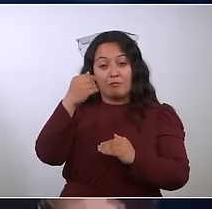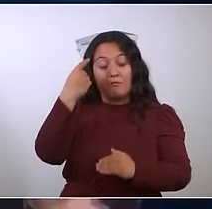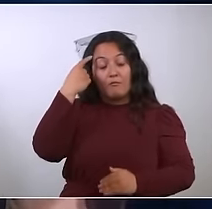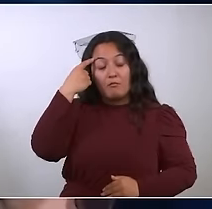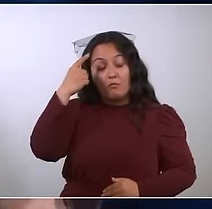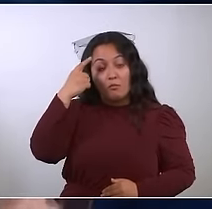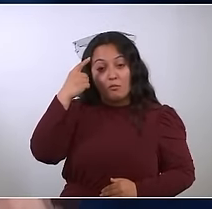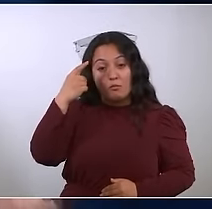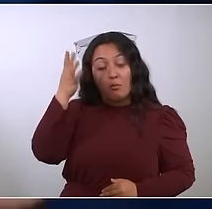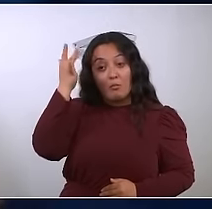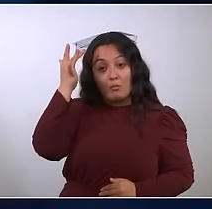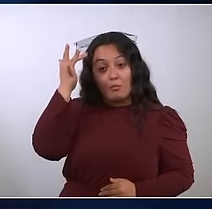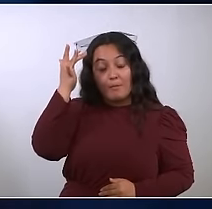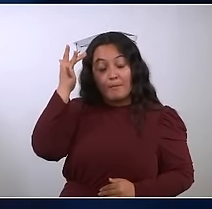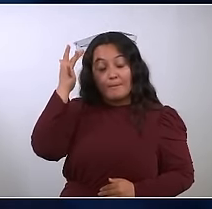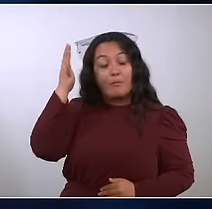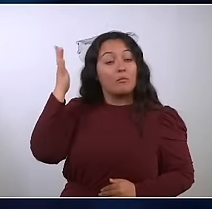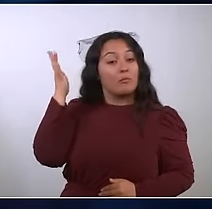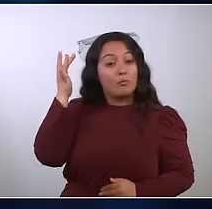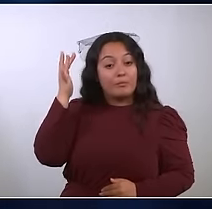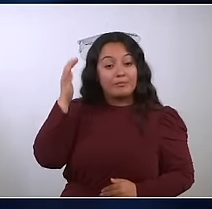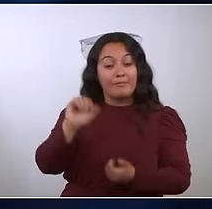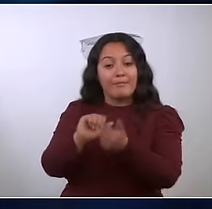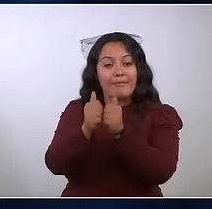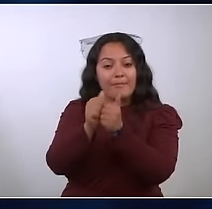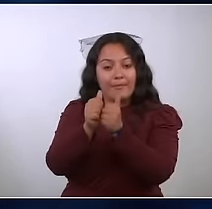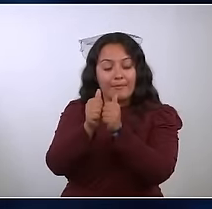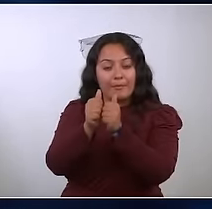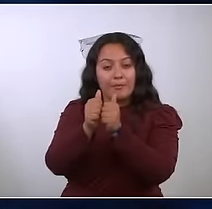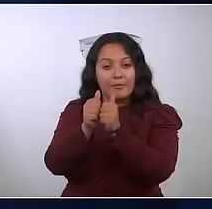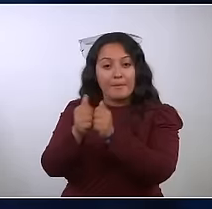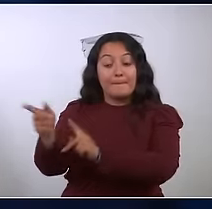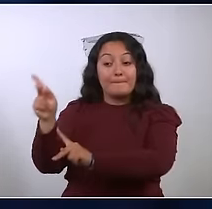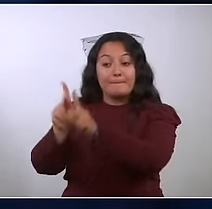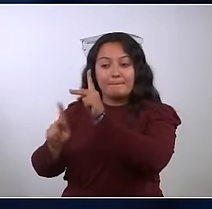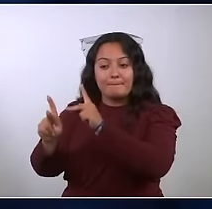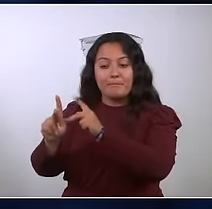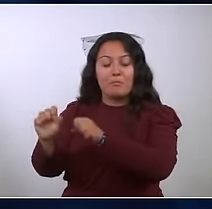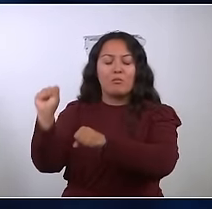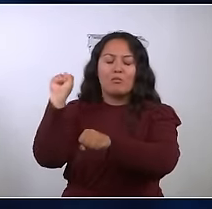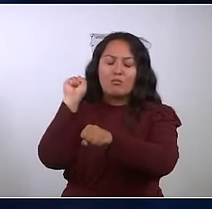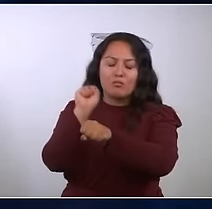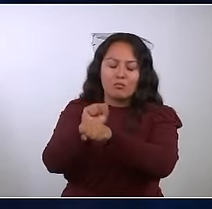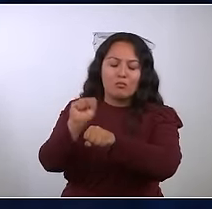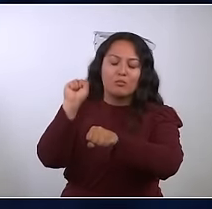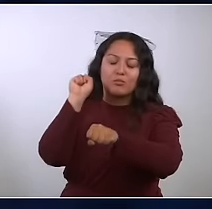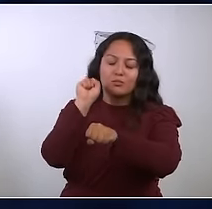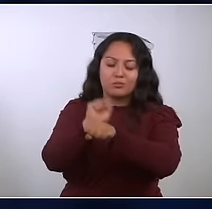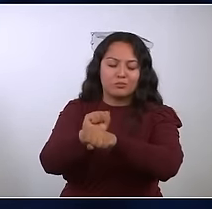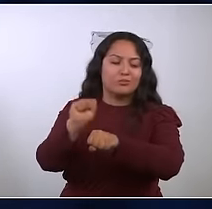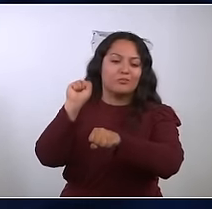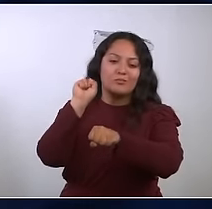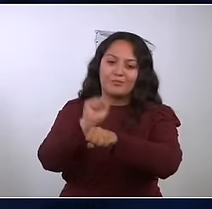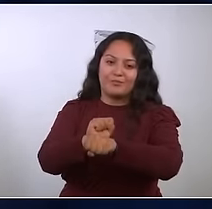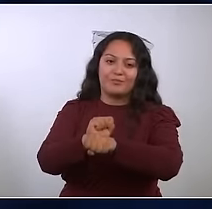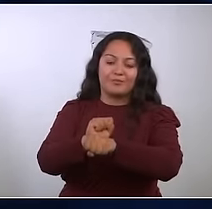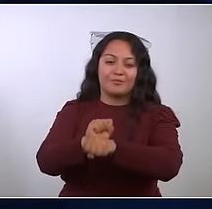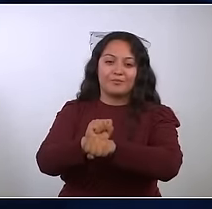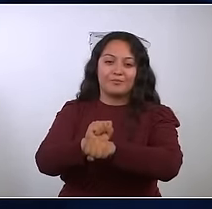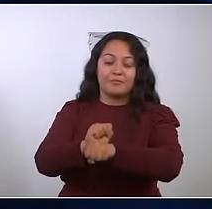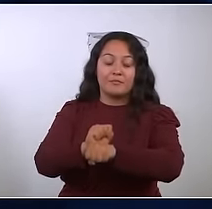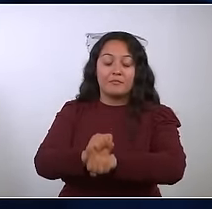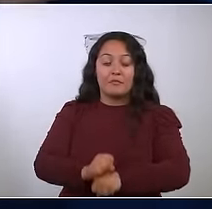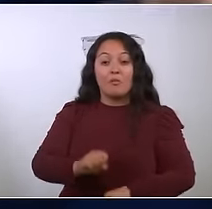people. Porque el pueblo. For the people. Porque el pueblo. Worked with all their heart. Tuvo ánimo para all trabajar. It took